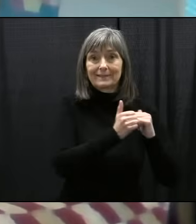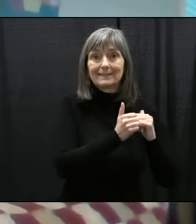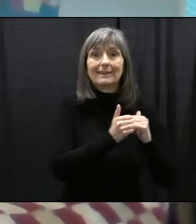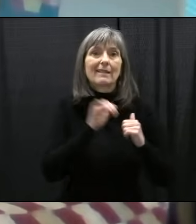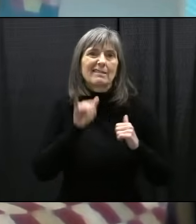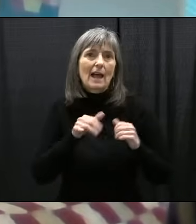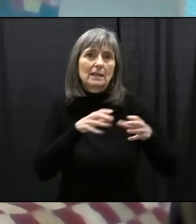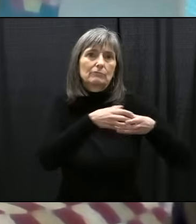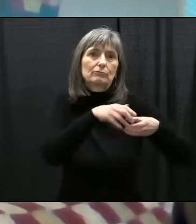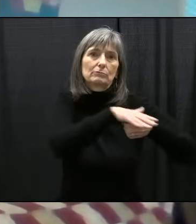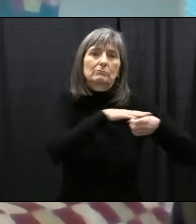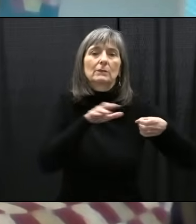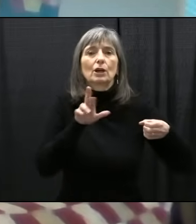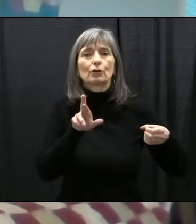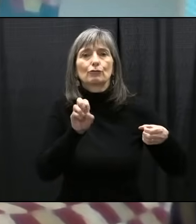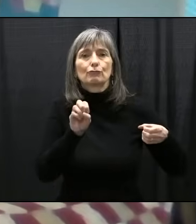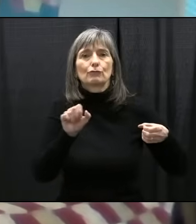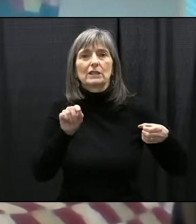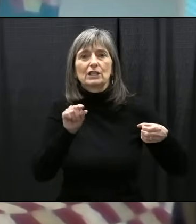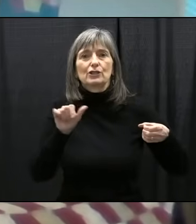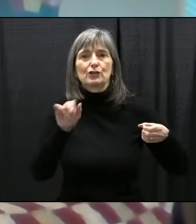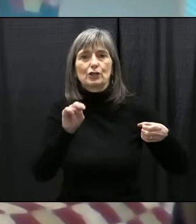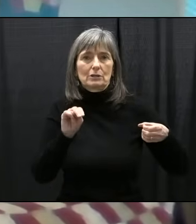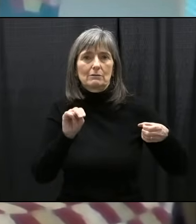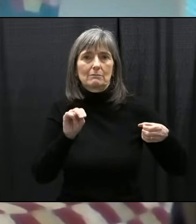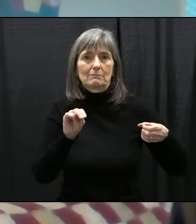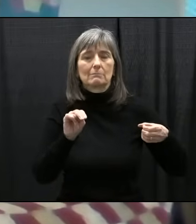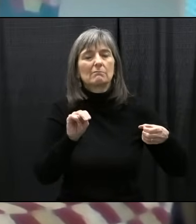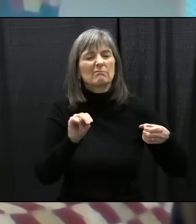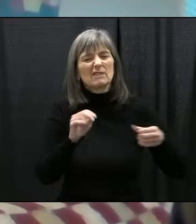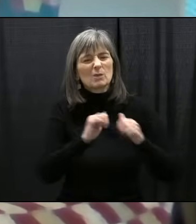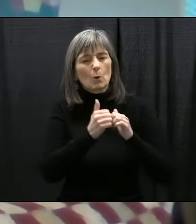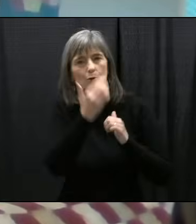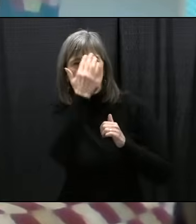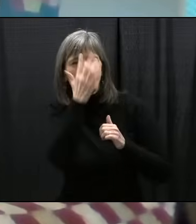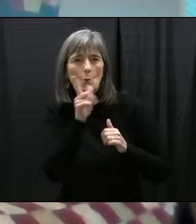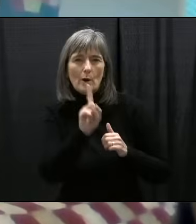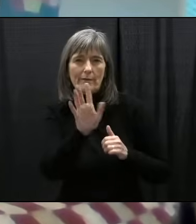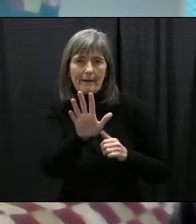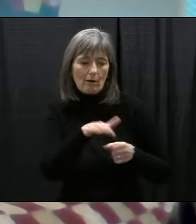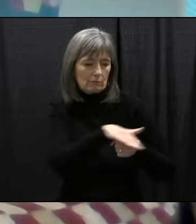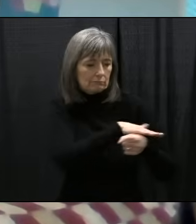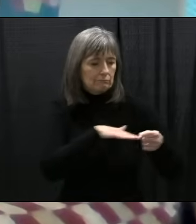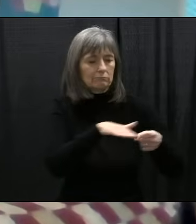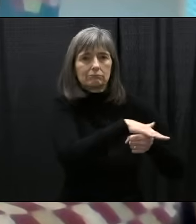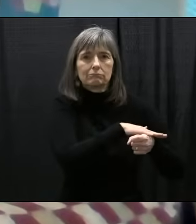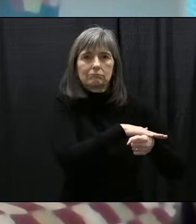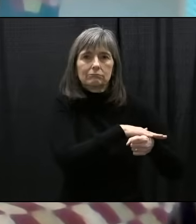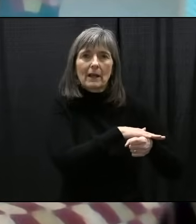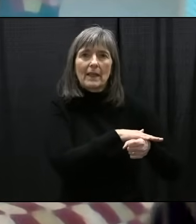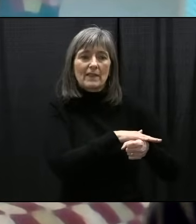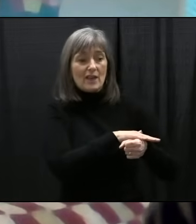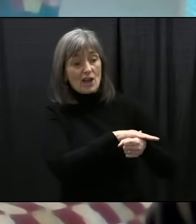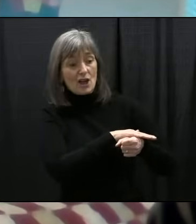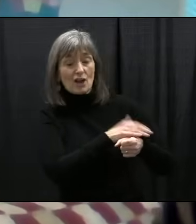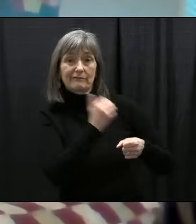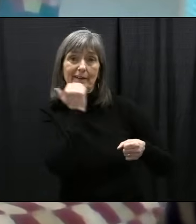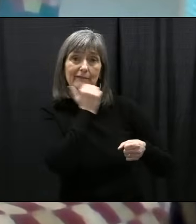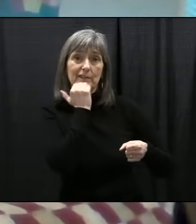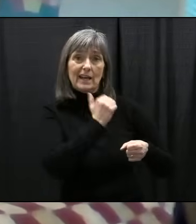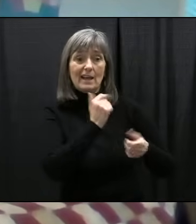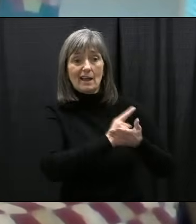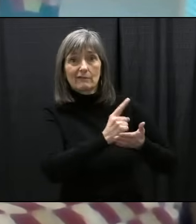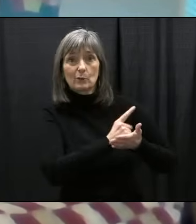of that. That's what we've used before when we've done this. So it's basically whatever the